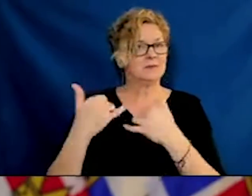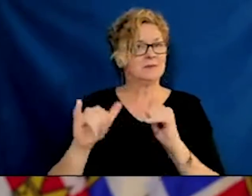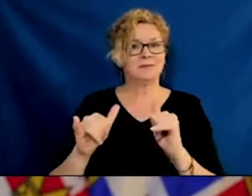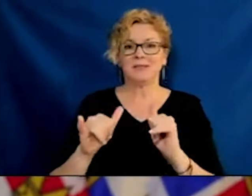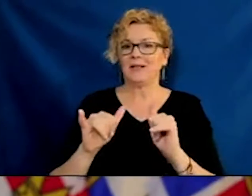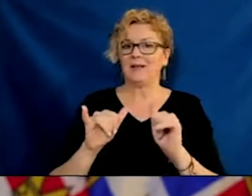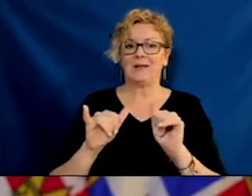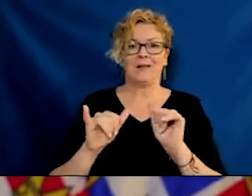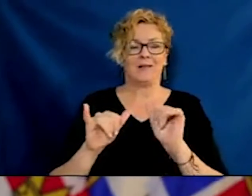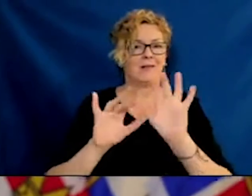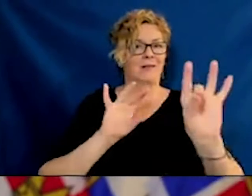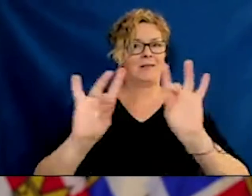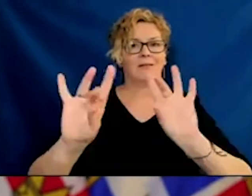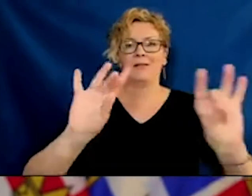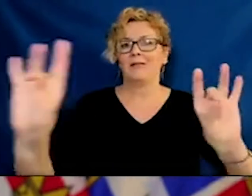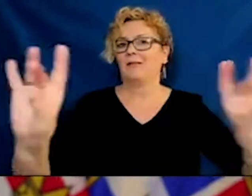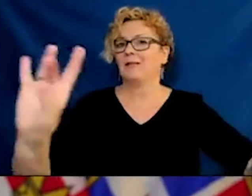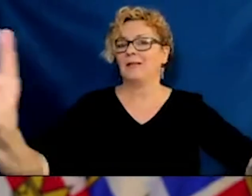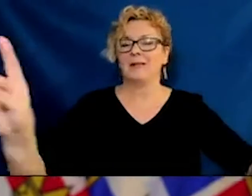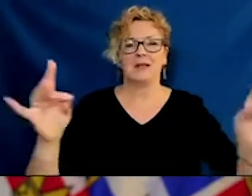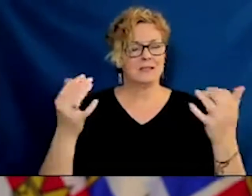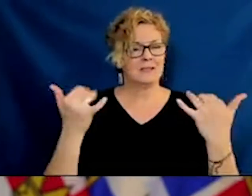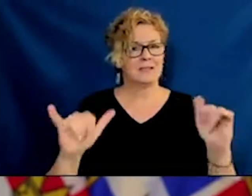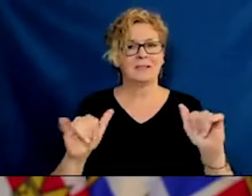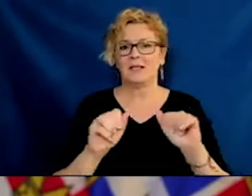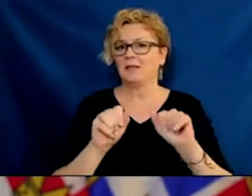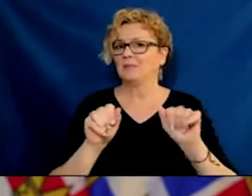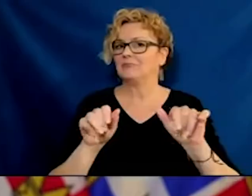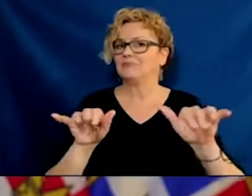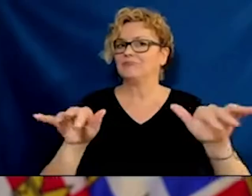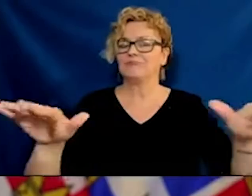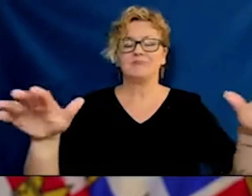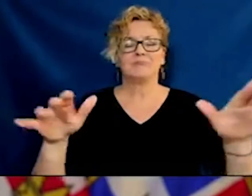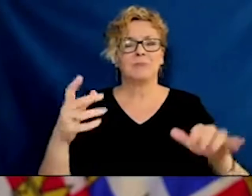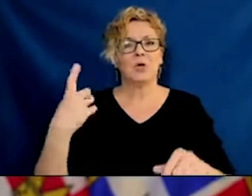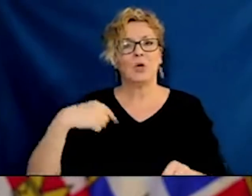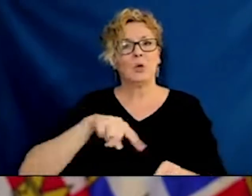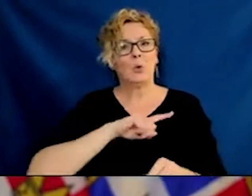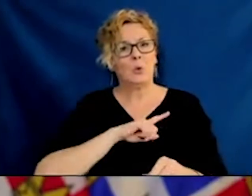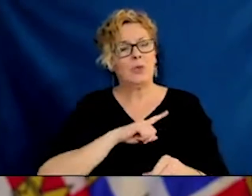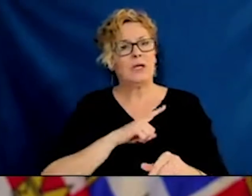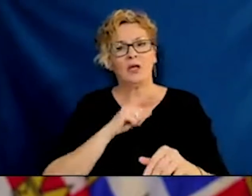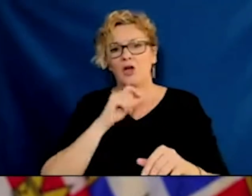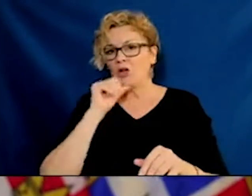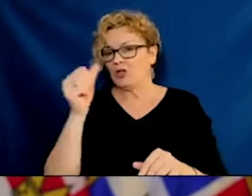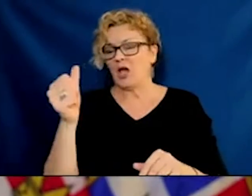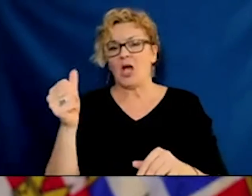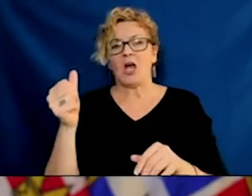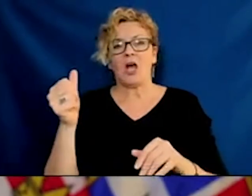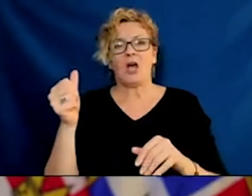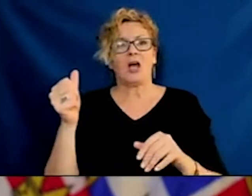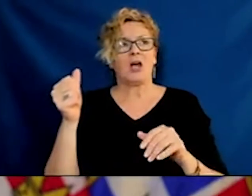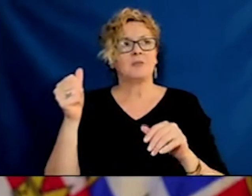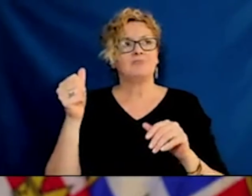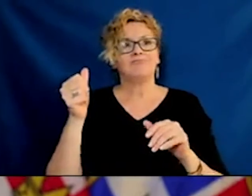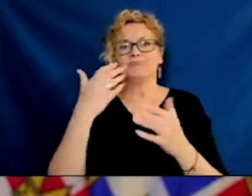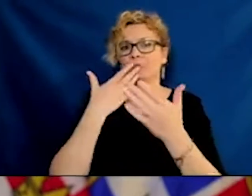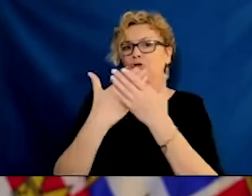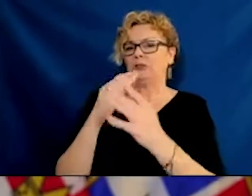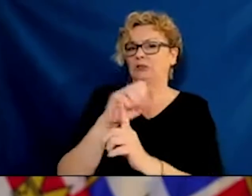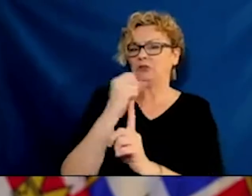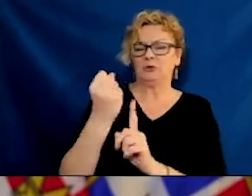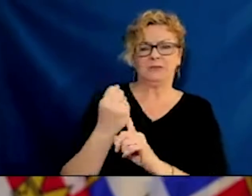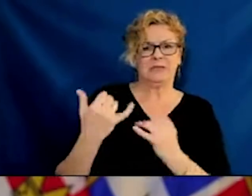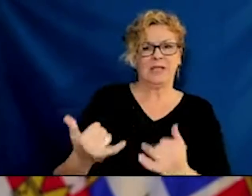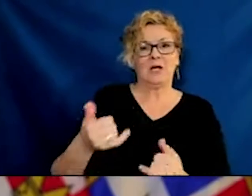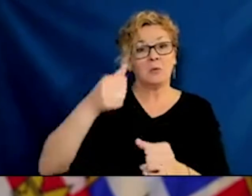still at risk. We're at the threshold of where we were in late October, November, when cases started